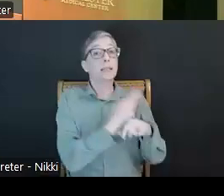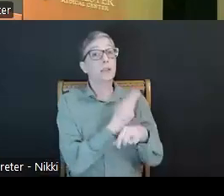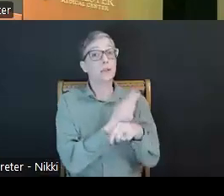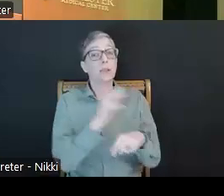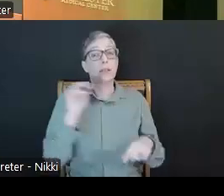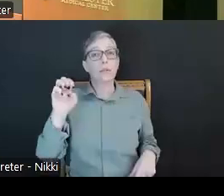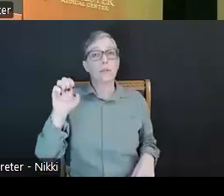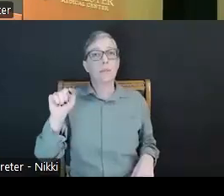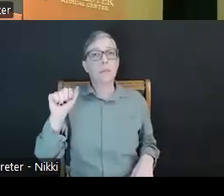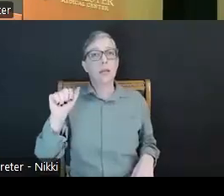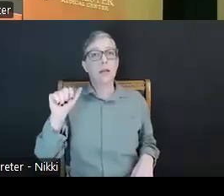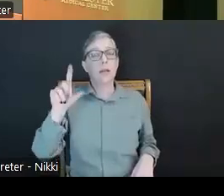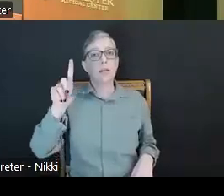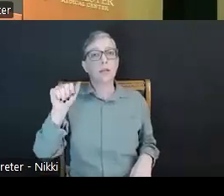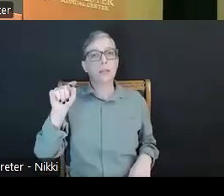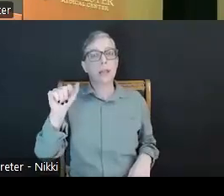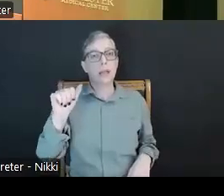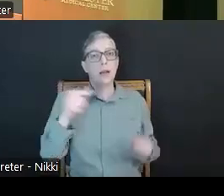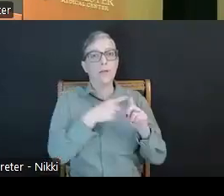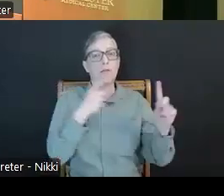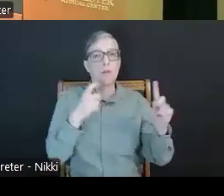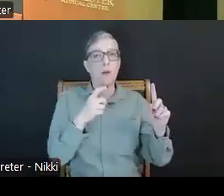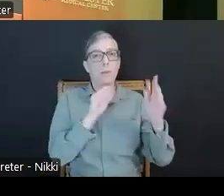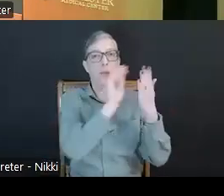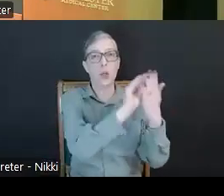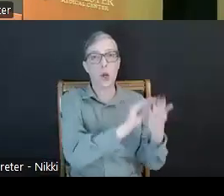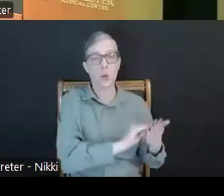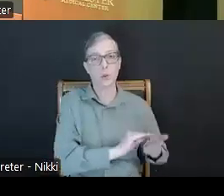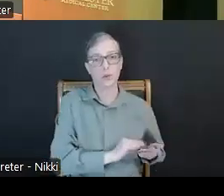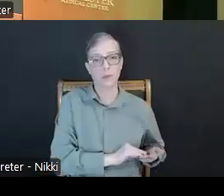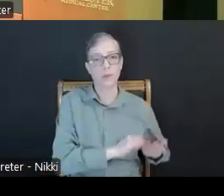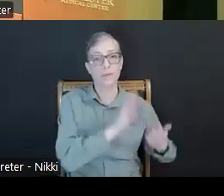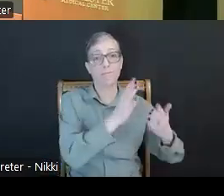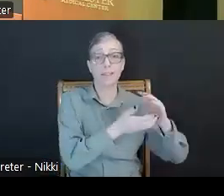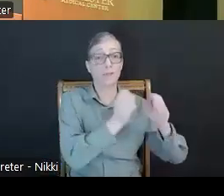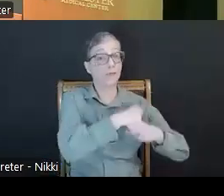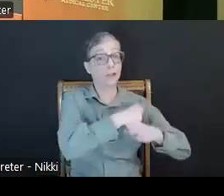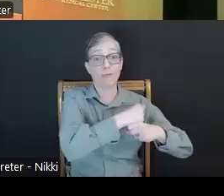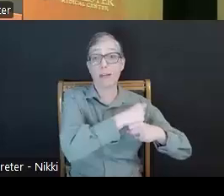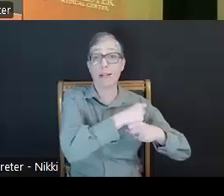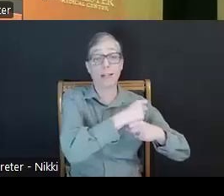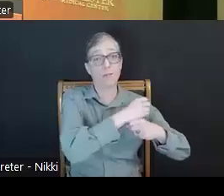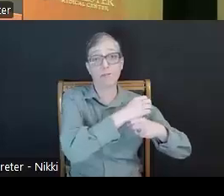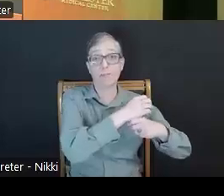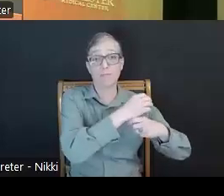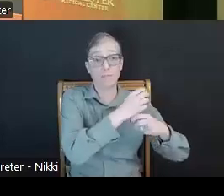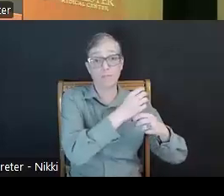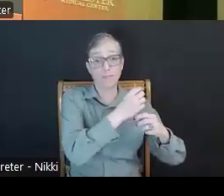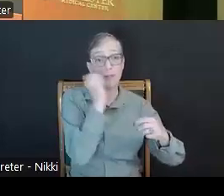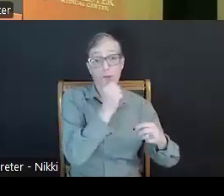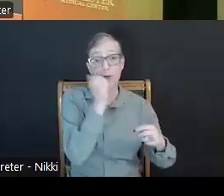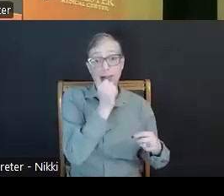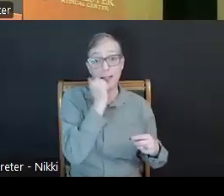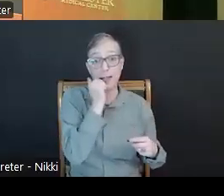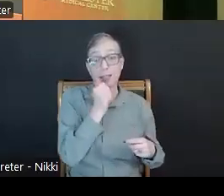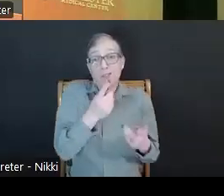generated all the time, every day, and it has enough of a signal to power a mortality analysis, which